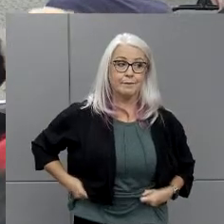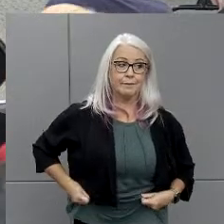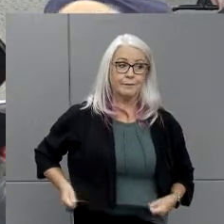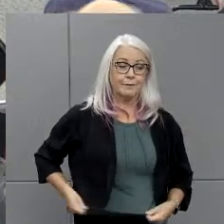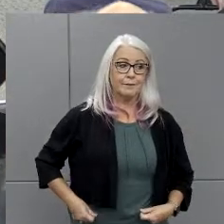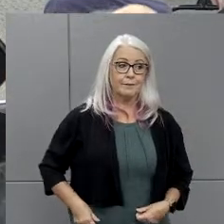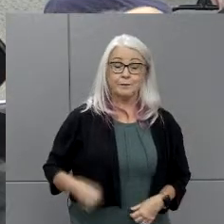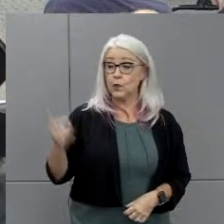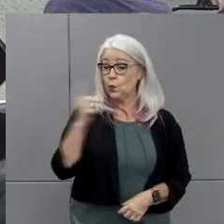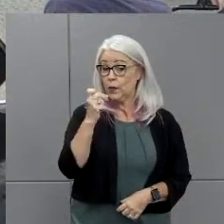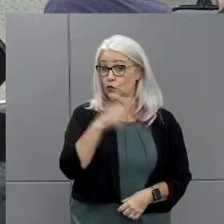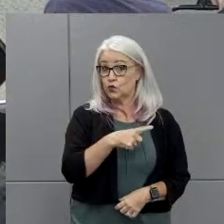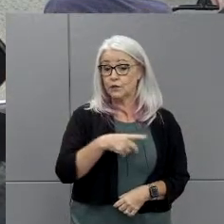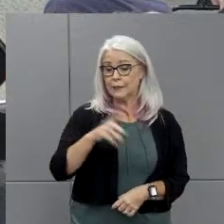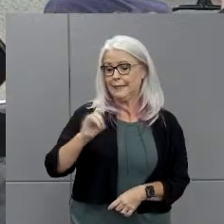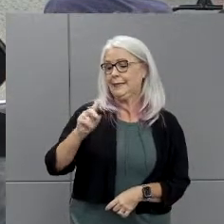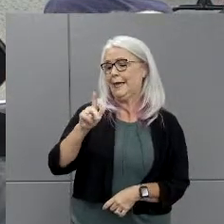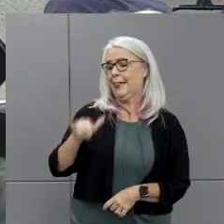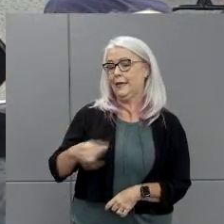Question?